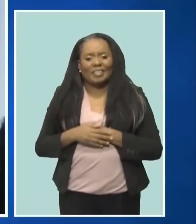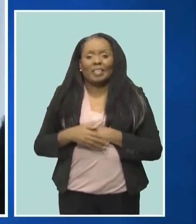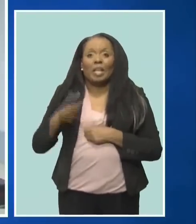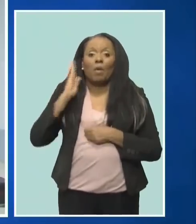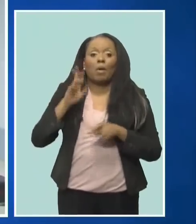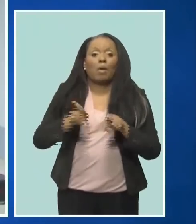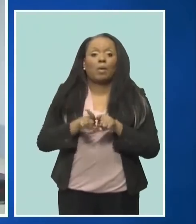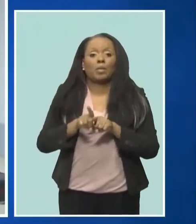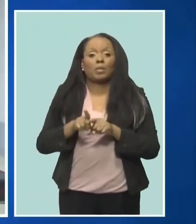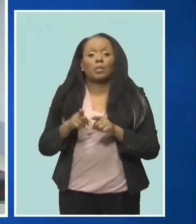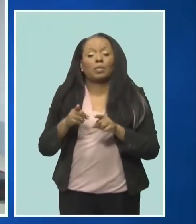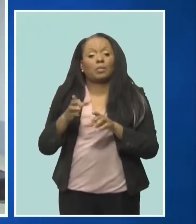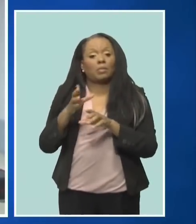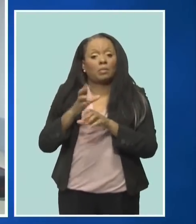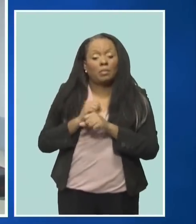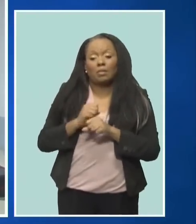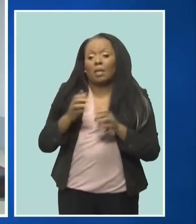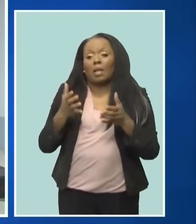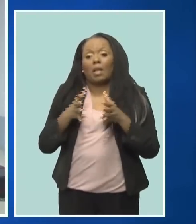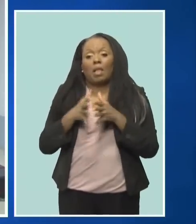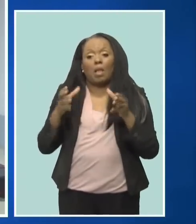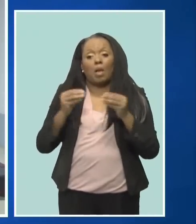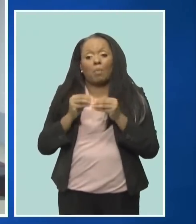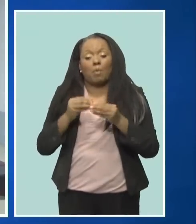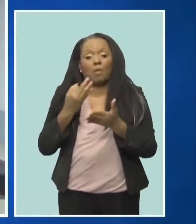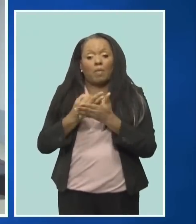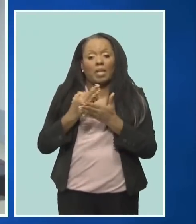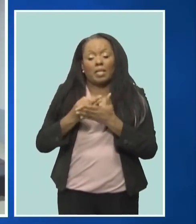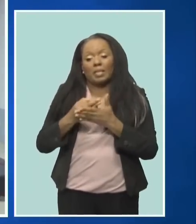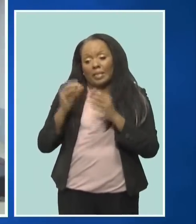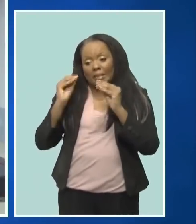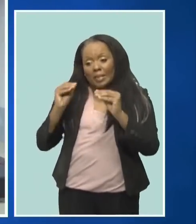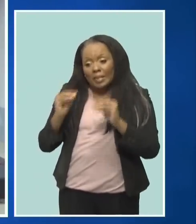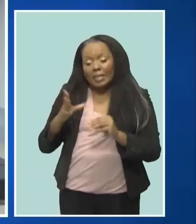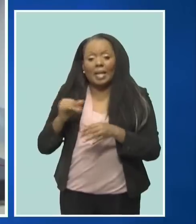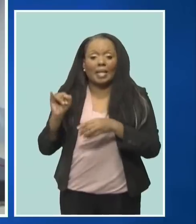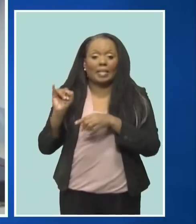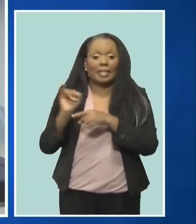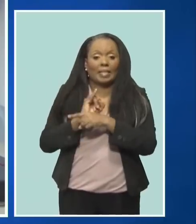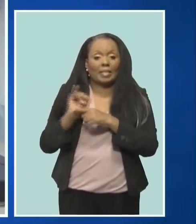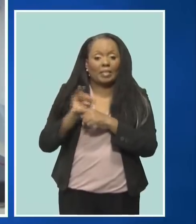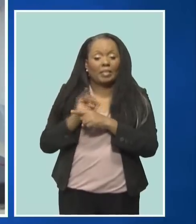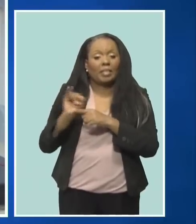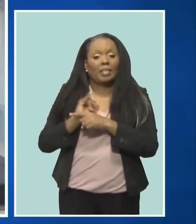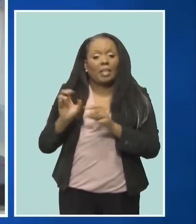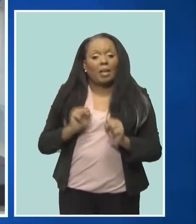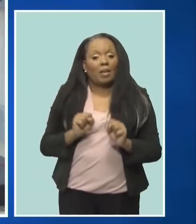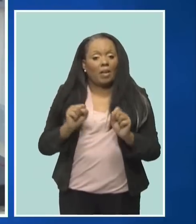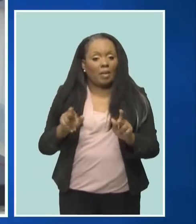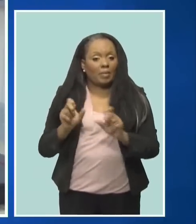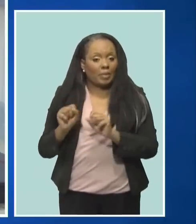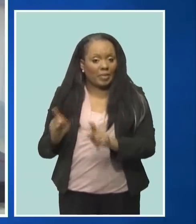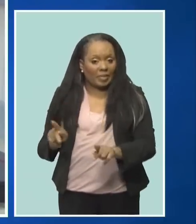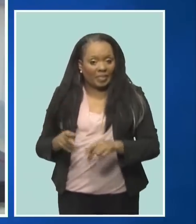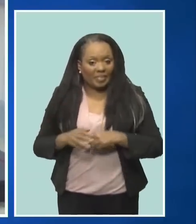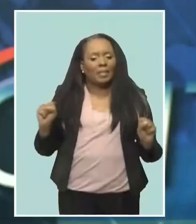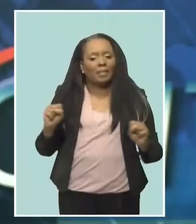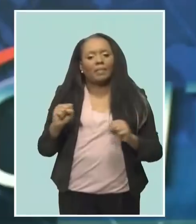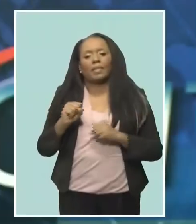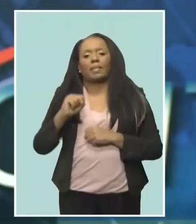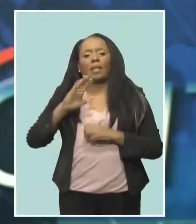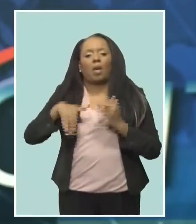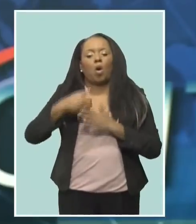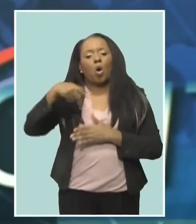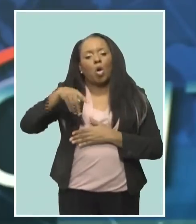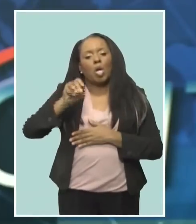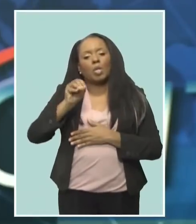receive financial literacy mentorship coupled with internship opportunities. Trevor Thorpe, CBC News.